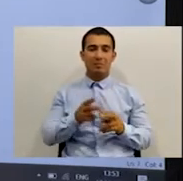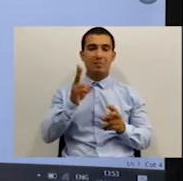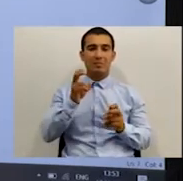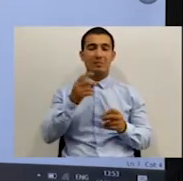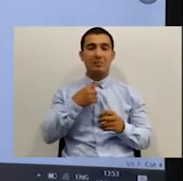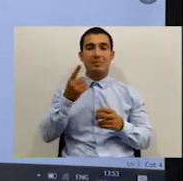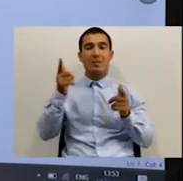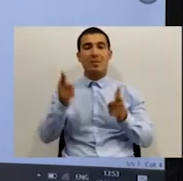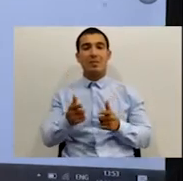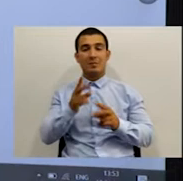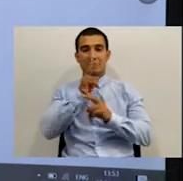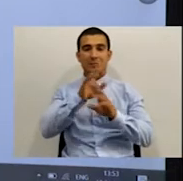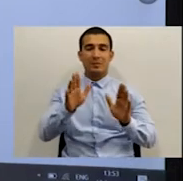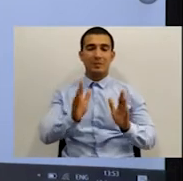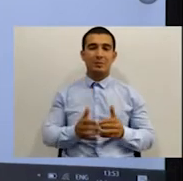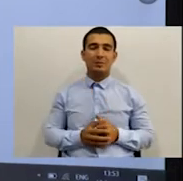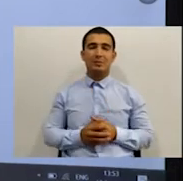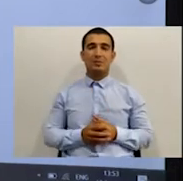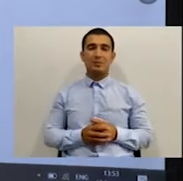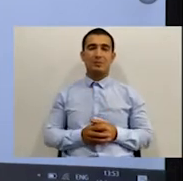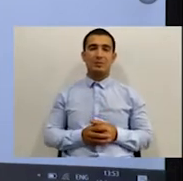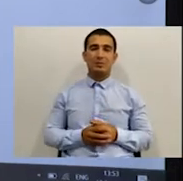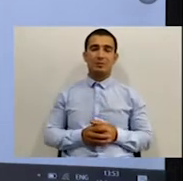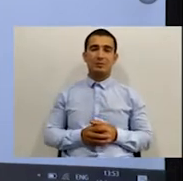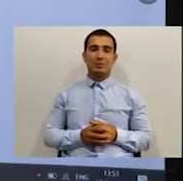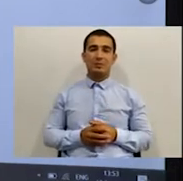biz namuna sifatida chizib ko'raylik.